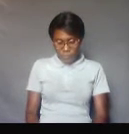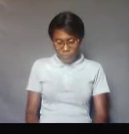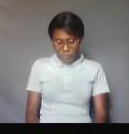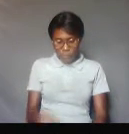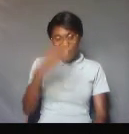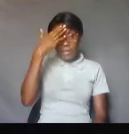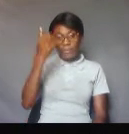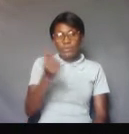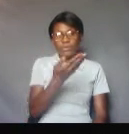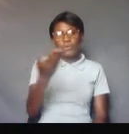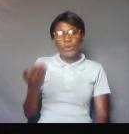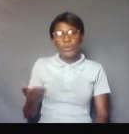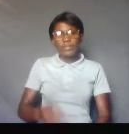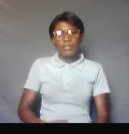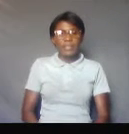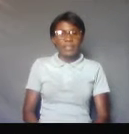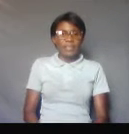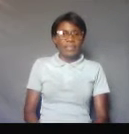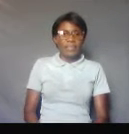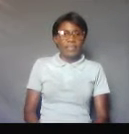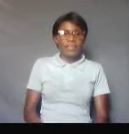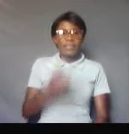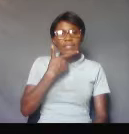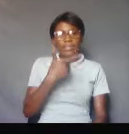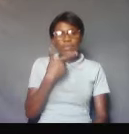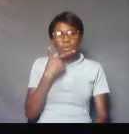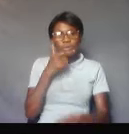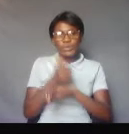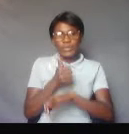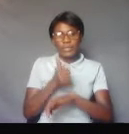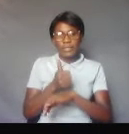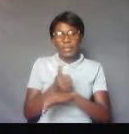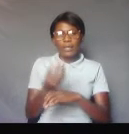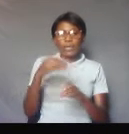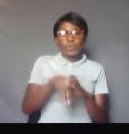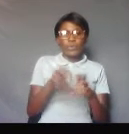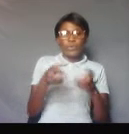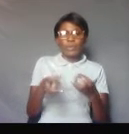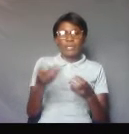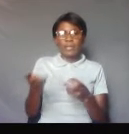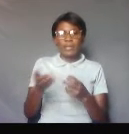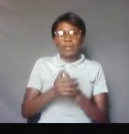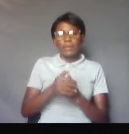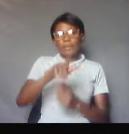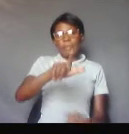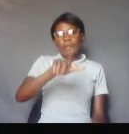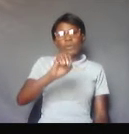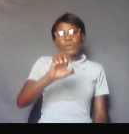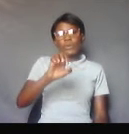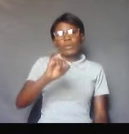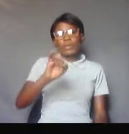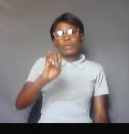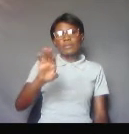Good afternoon, colleagues and friends. Thank you for the opportunity to be with you this afternoon. Louise, thank you for